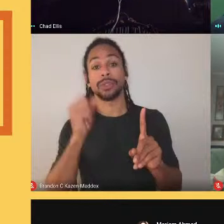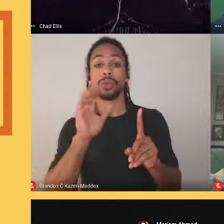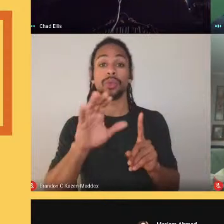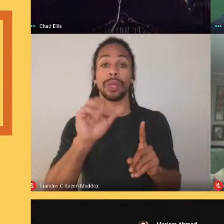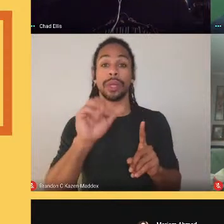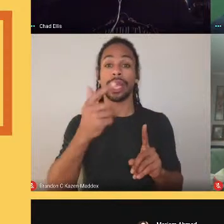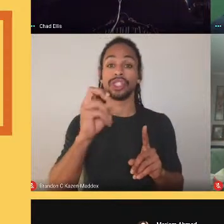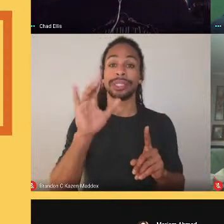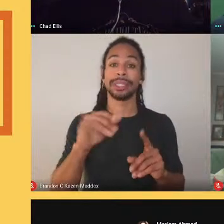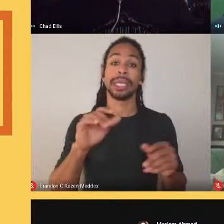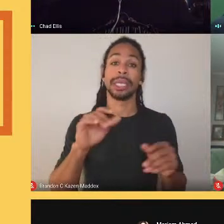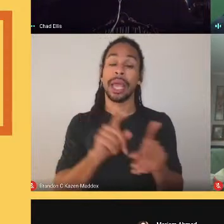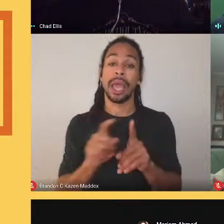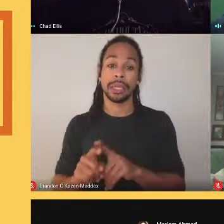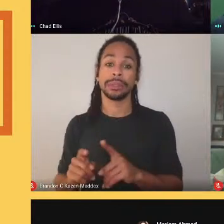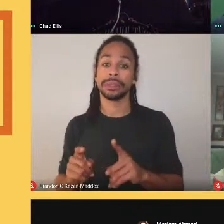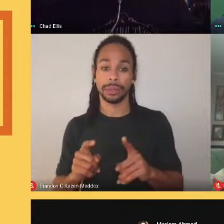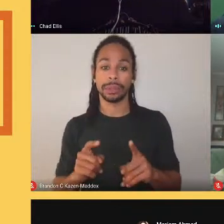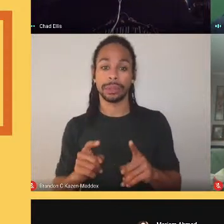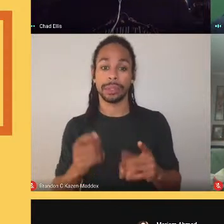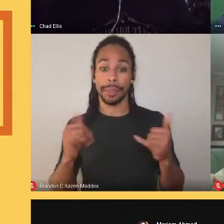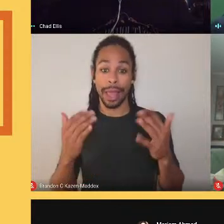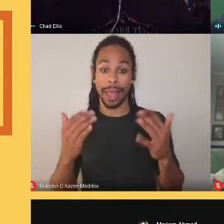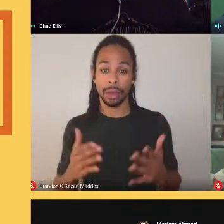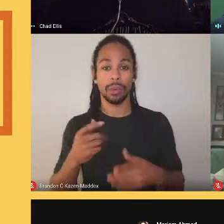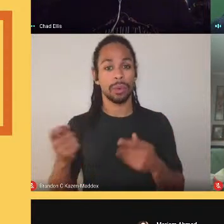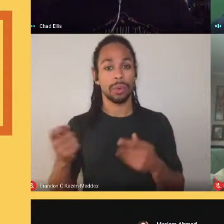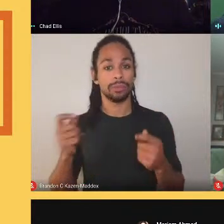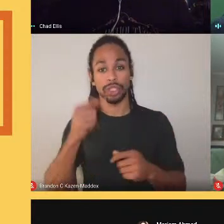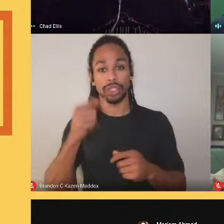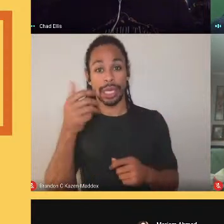roll. Just either let it happen or don't.